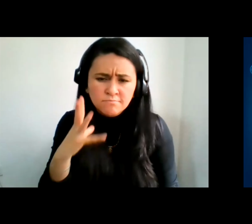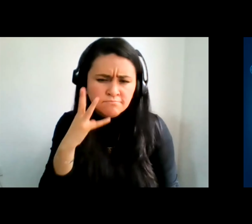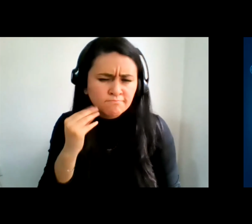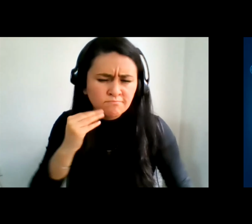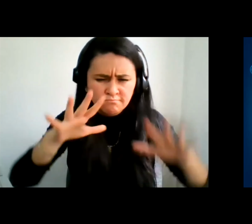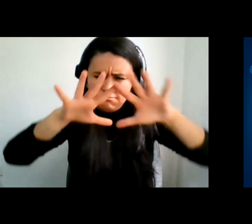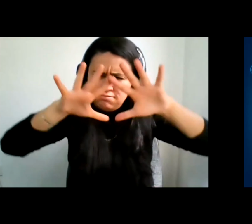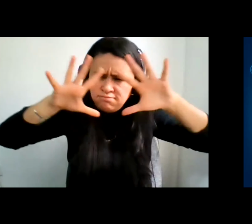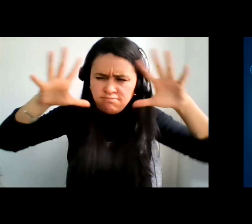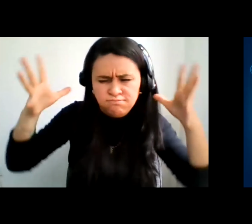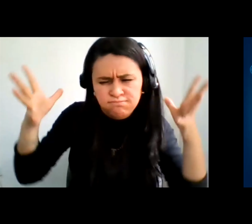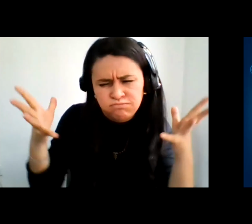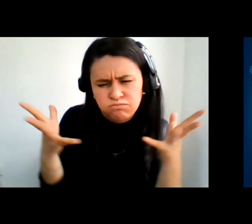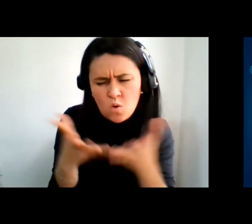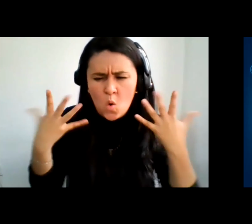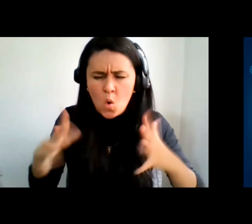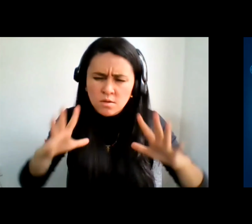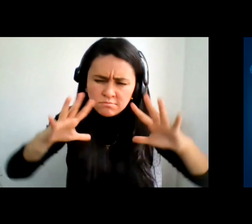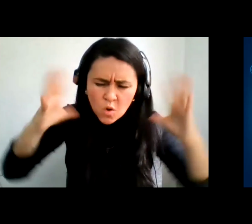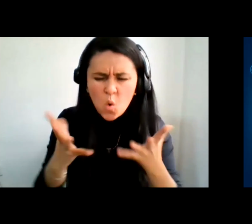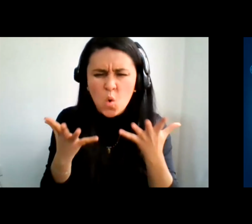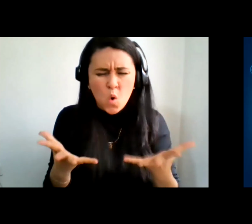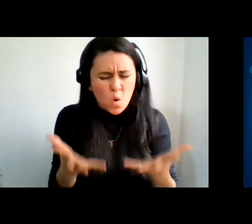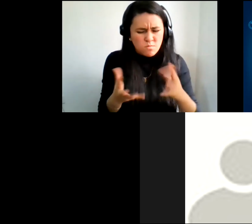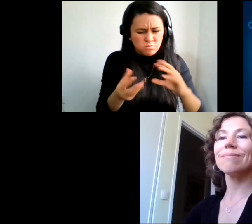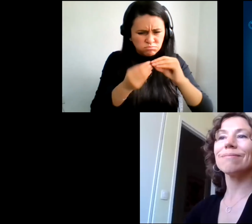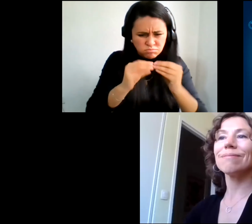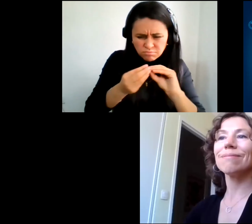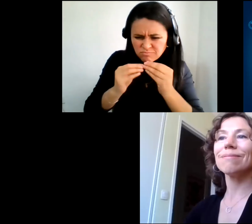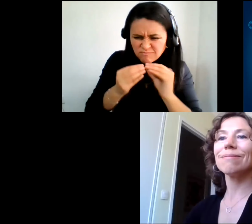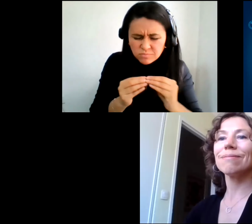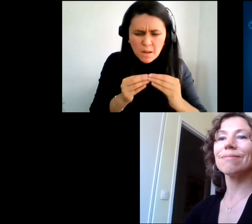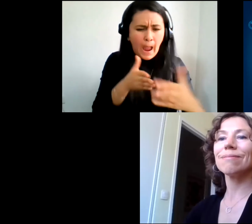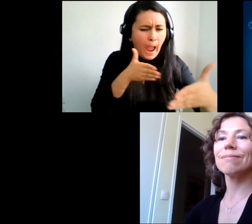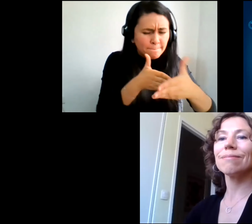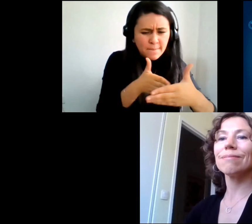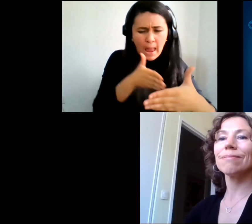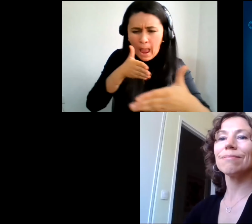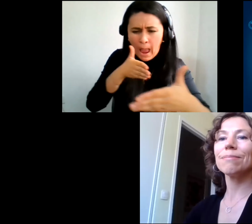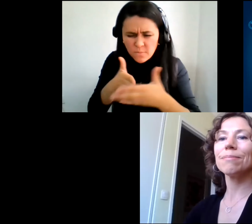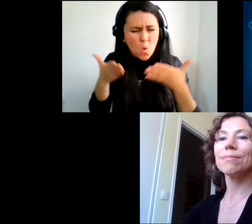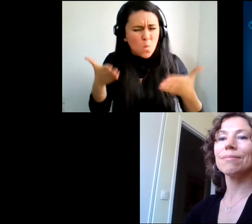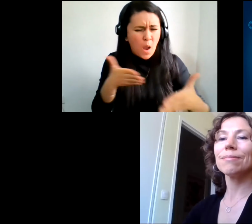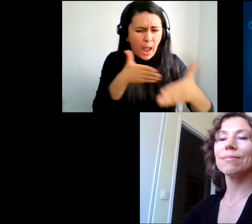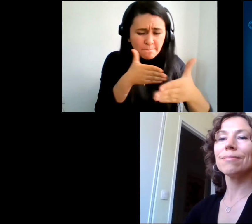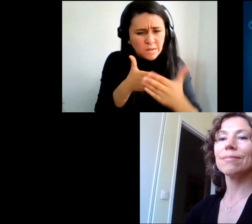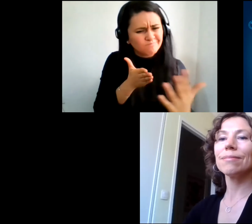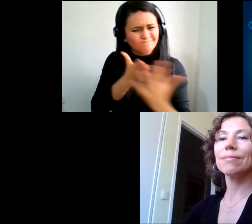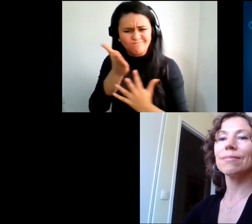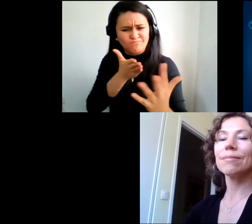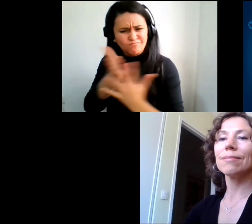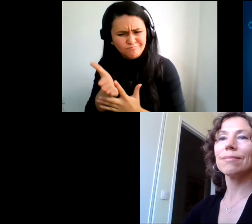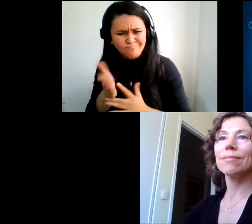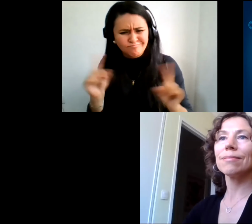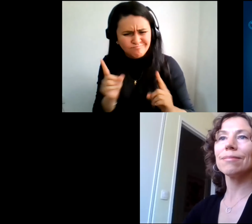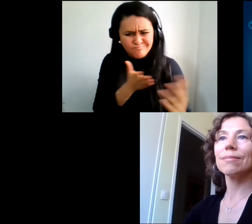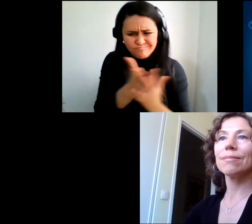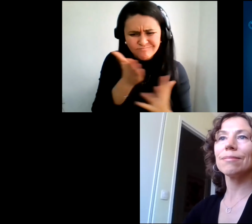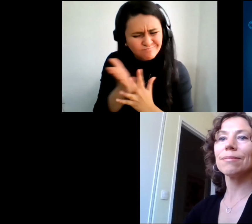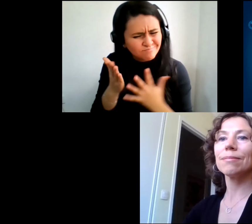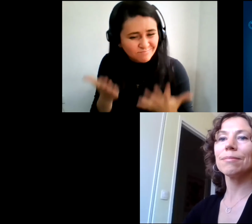Americas. Ms. Kohler is the Senior Technical Advisor for Equity at the World Health Organization in Geneva. Her